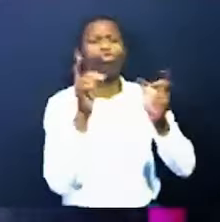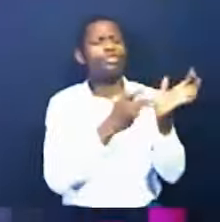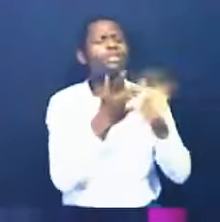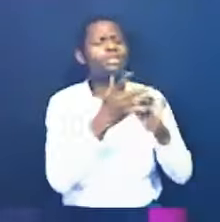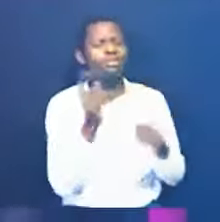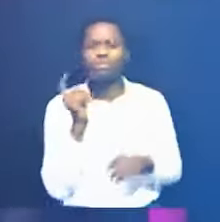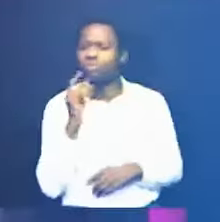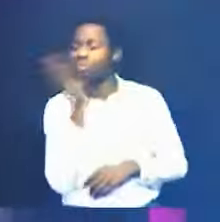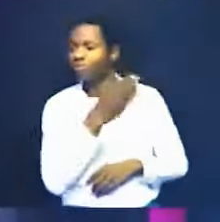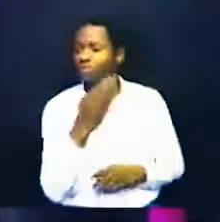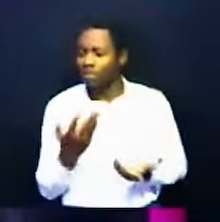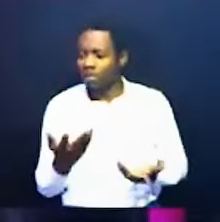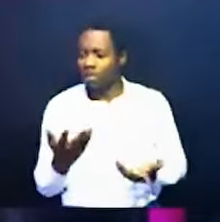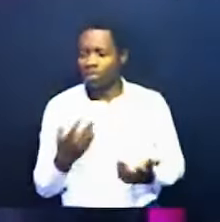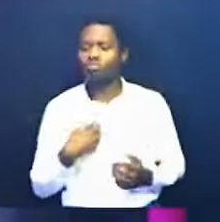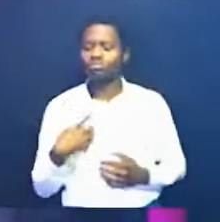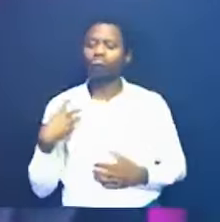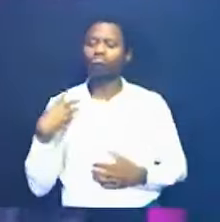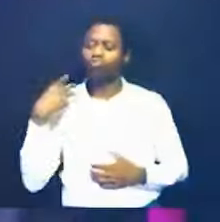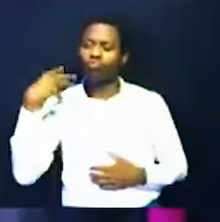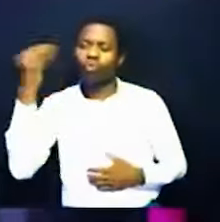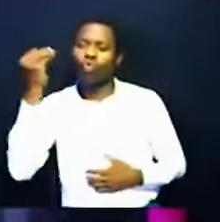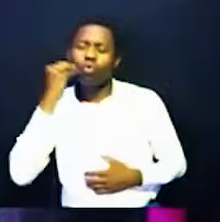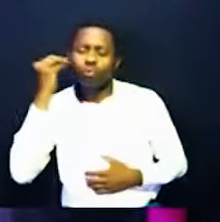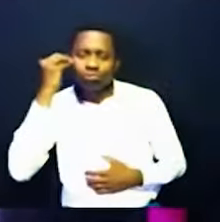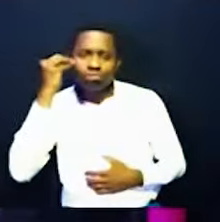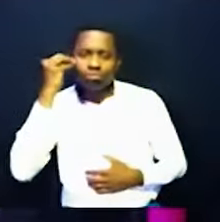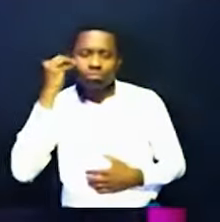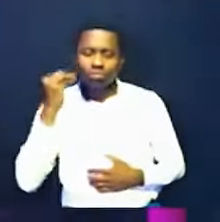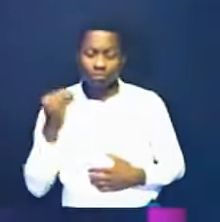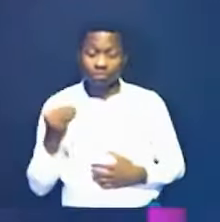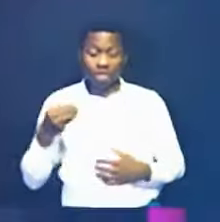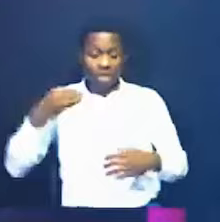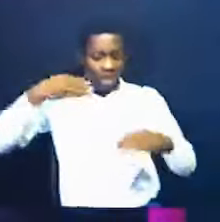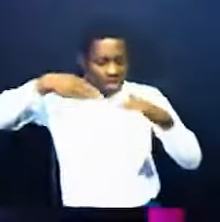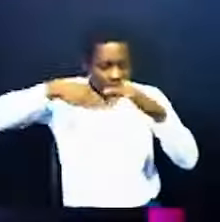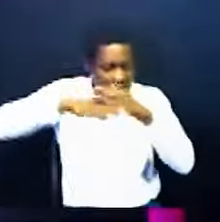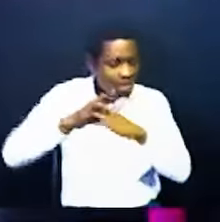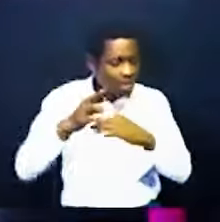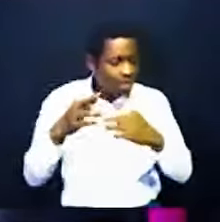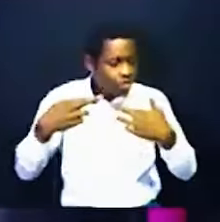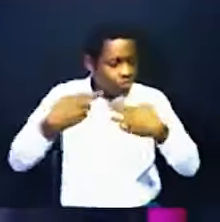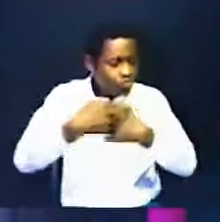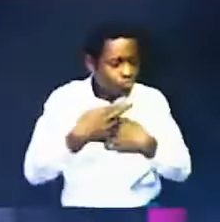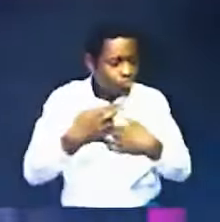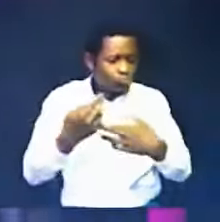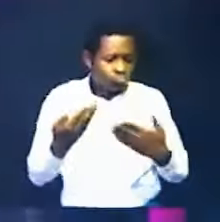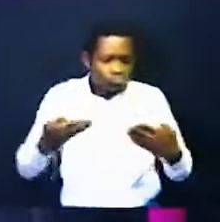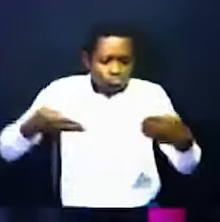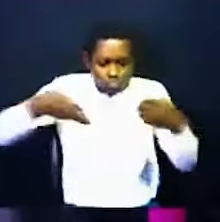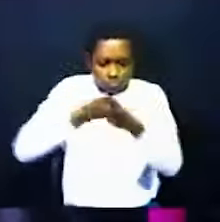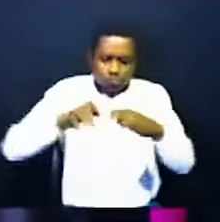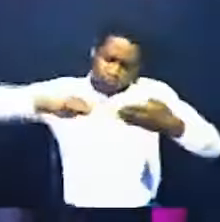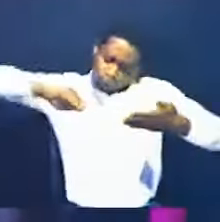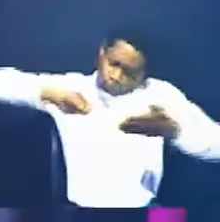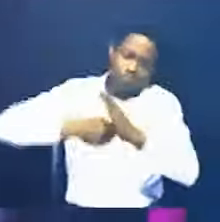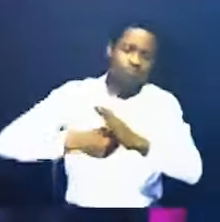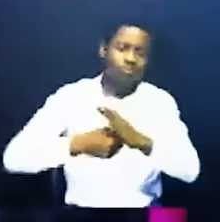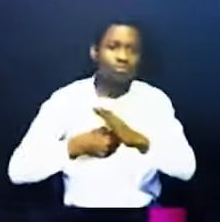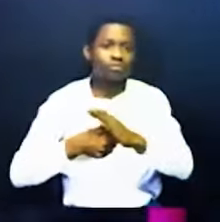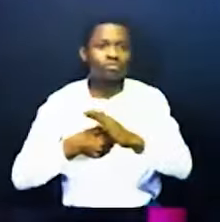Jesus. Went home. And I locked myself up in my room. And for